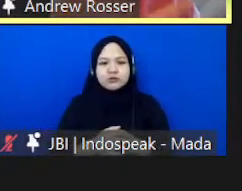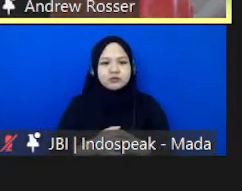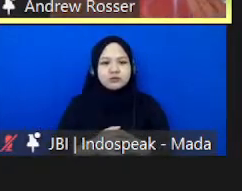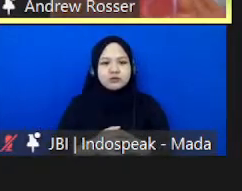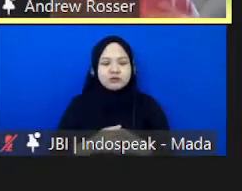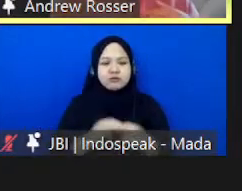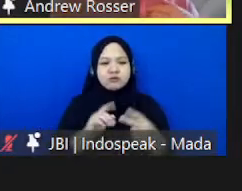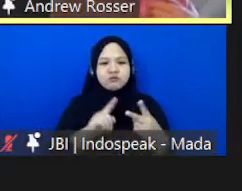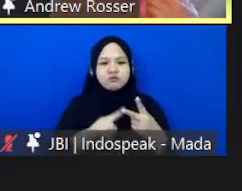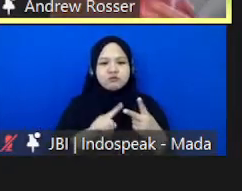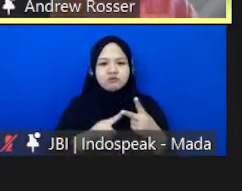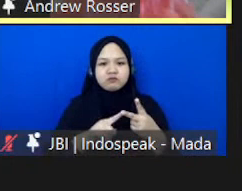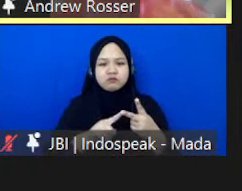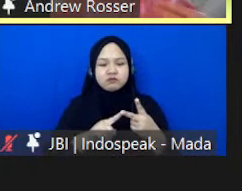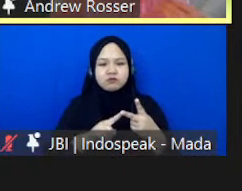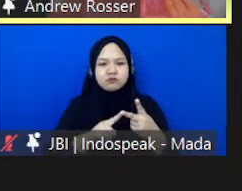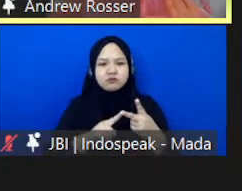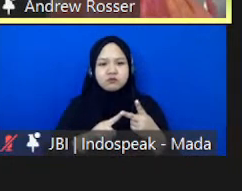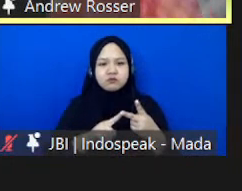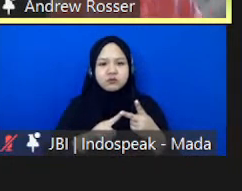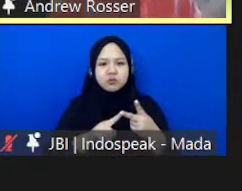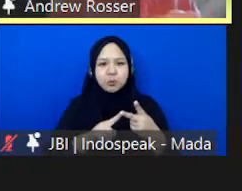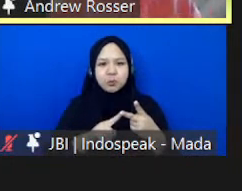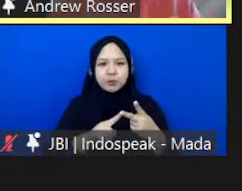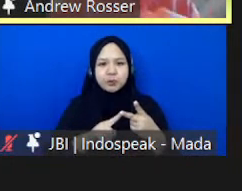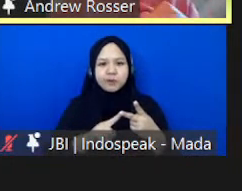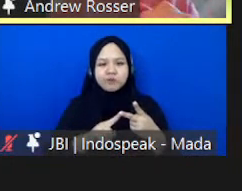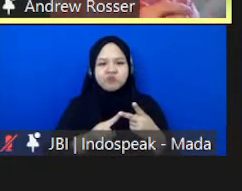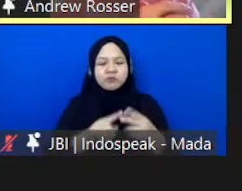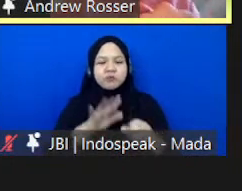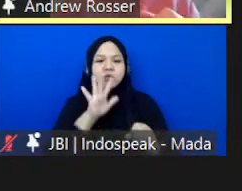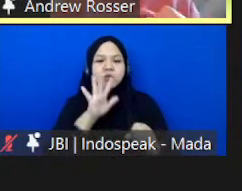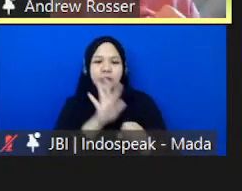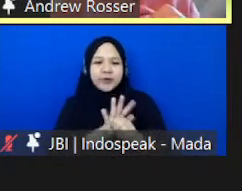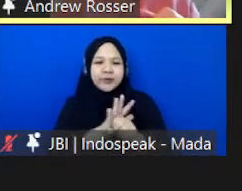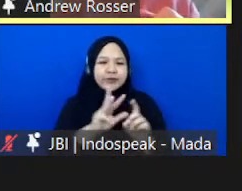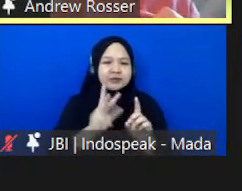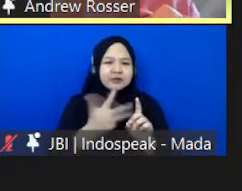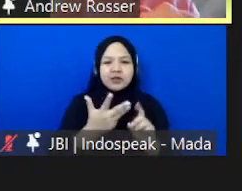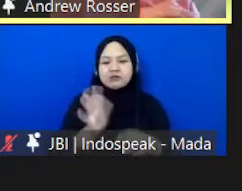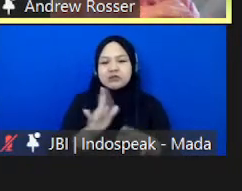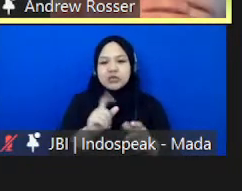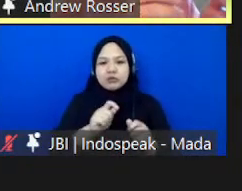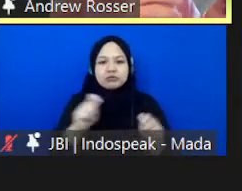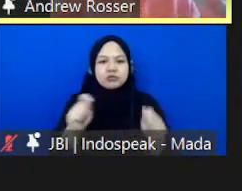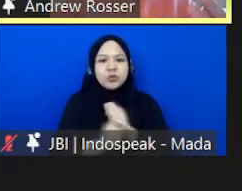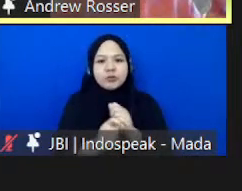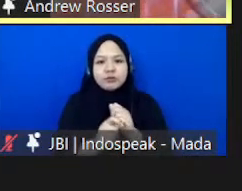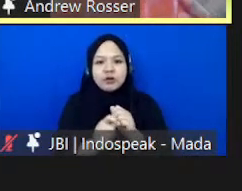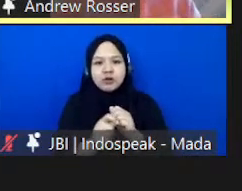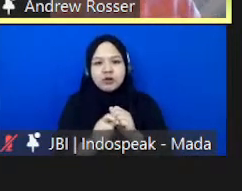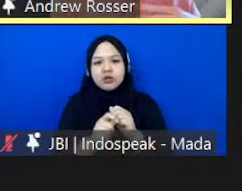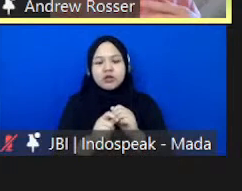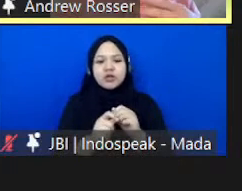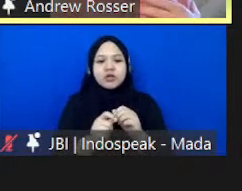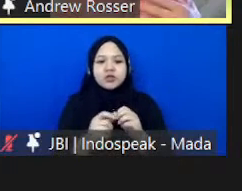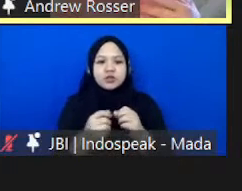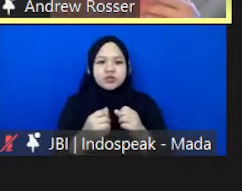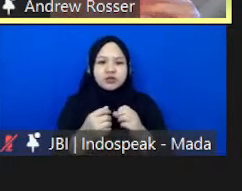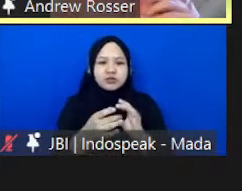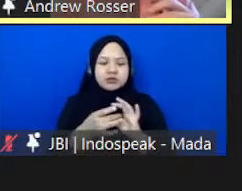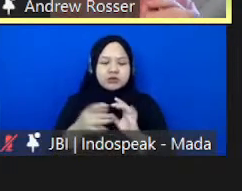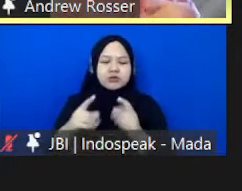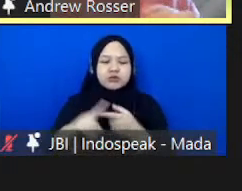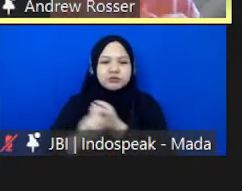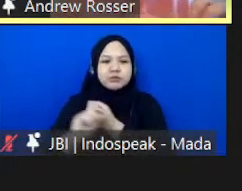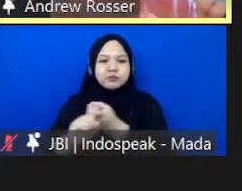that even if COVID-19 does not shift the overall alignment of power relations in Indonesia, it is possible that it will alter